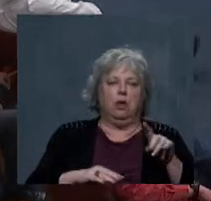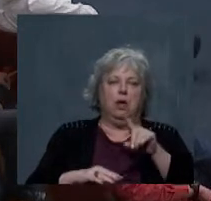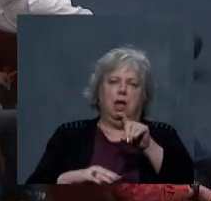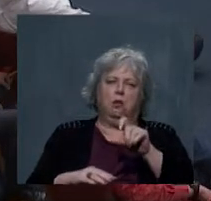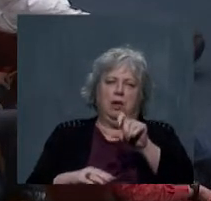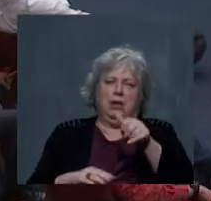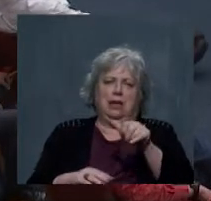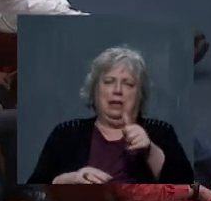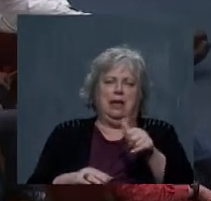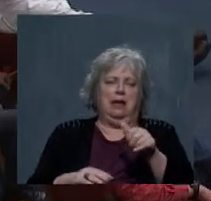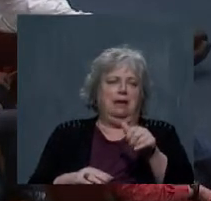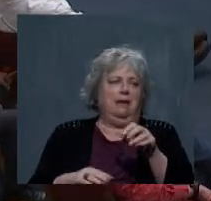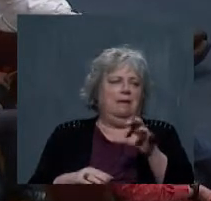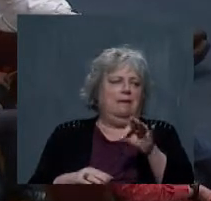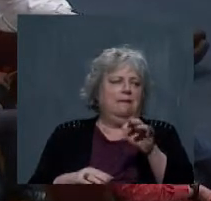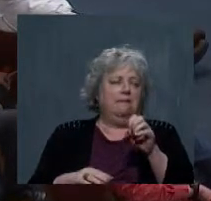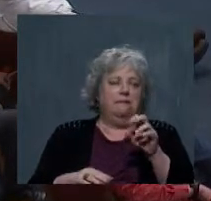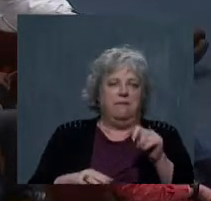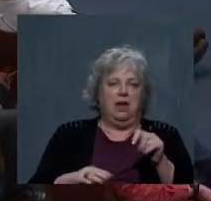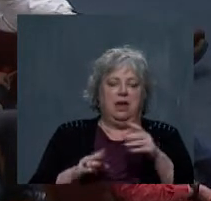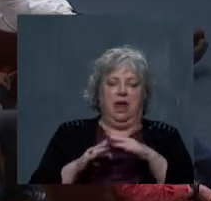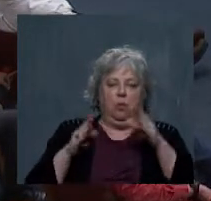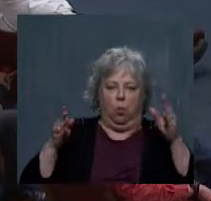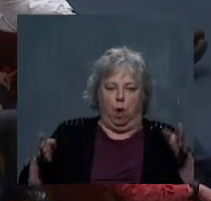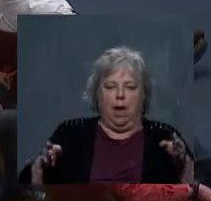long and a very, very wide